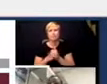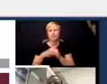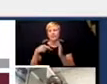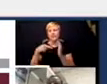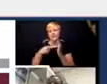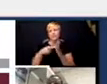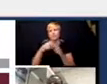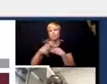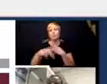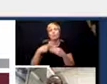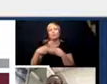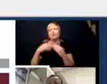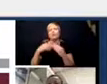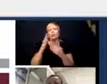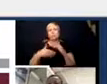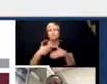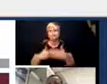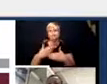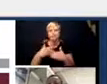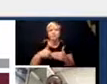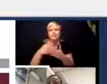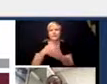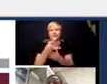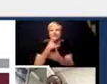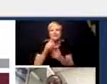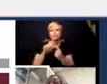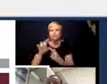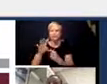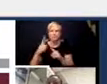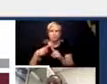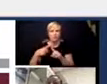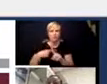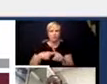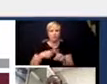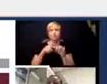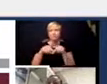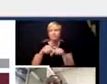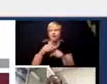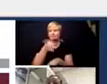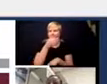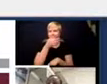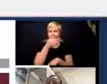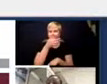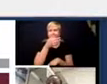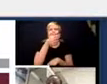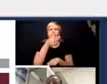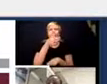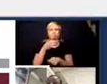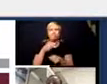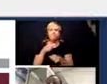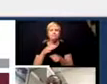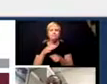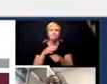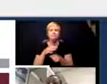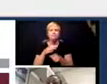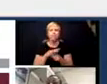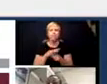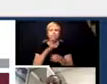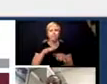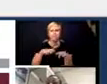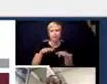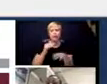that relies on subject matter experts who are guiding us and that are on the ground and also available for consultation